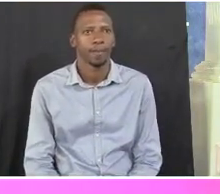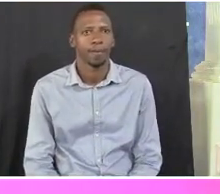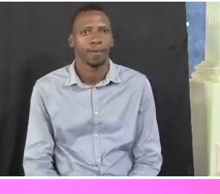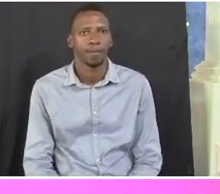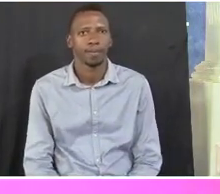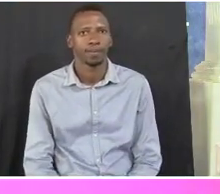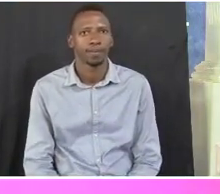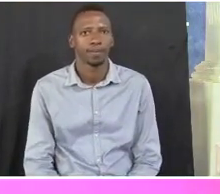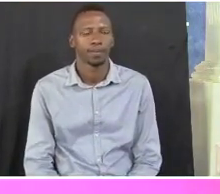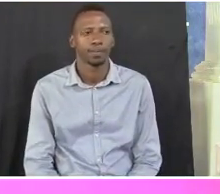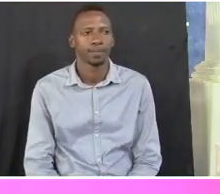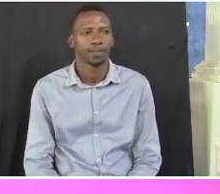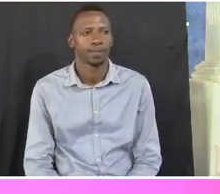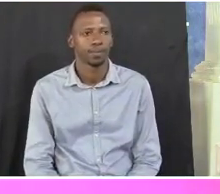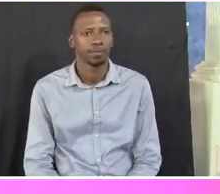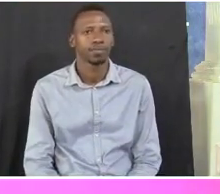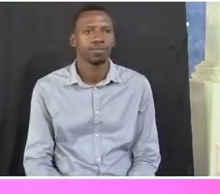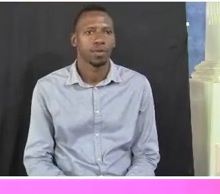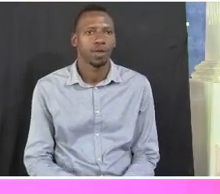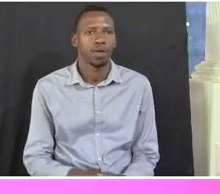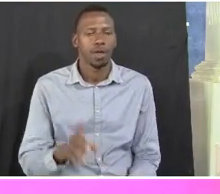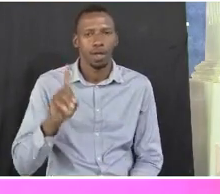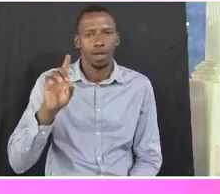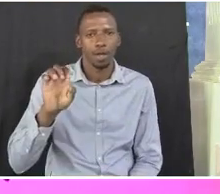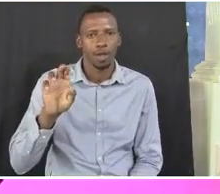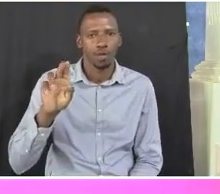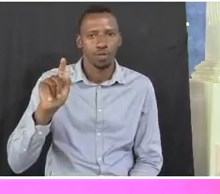Verses 6 to